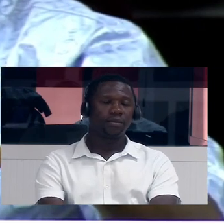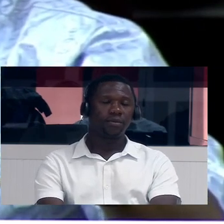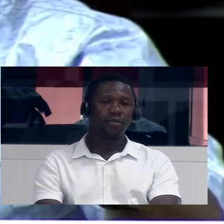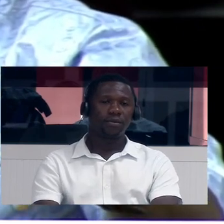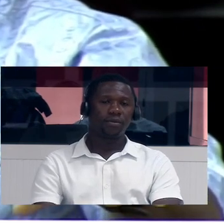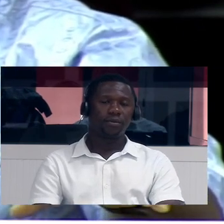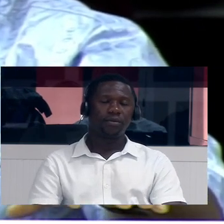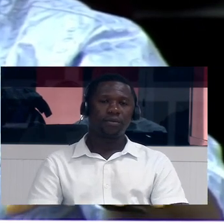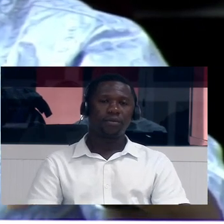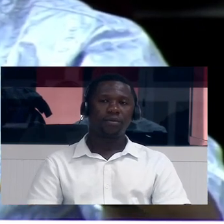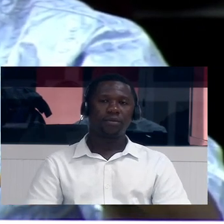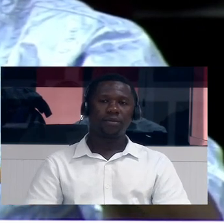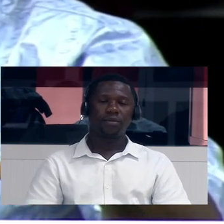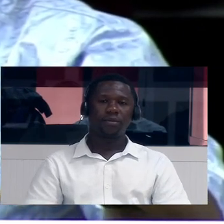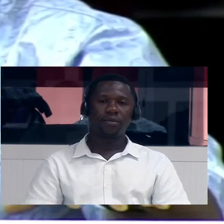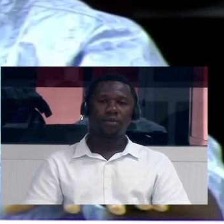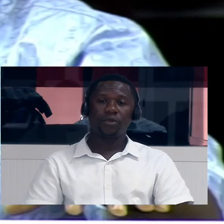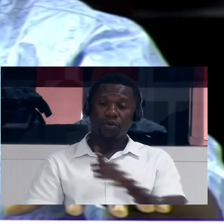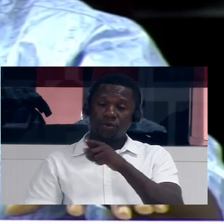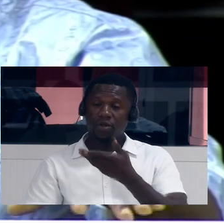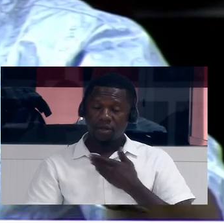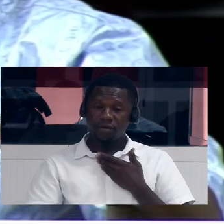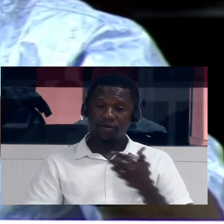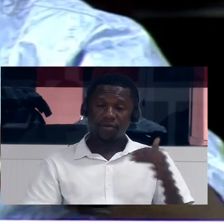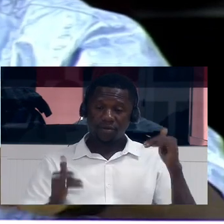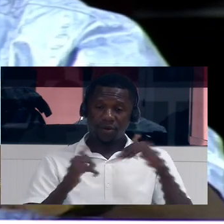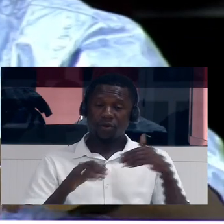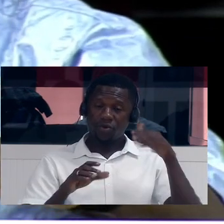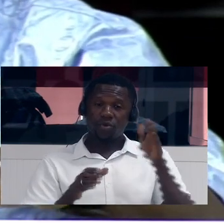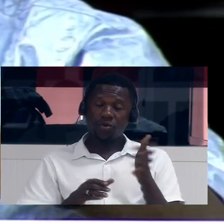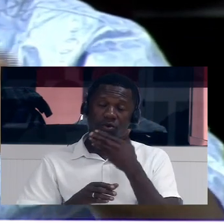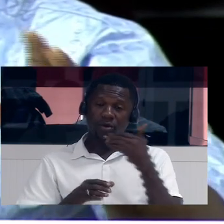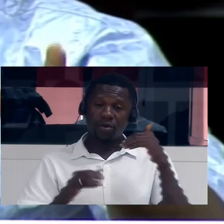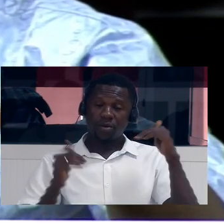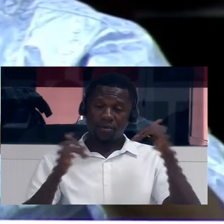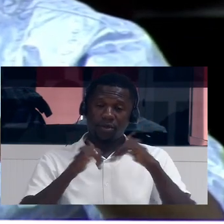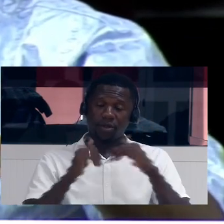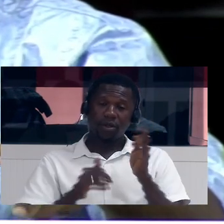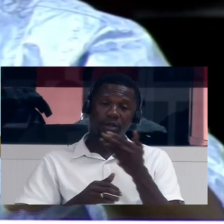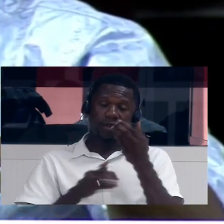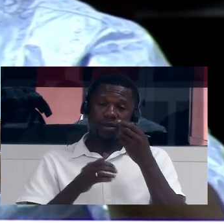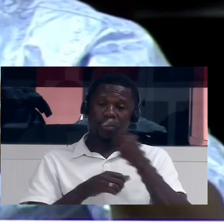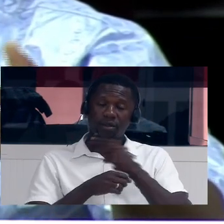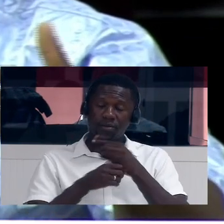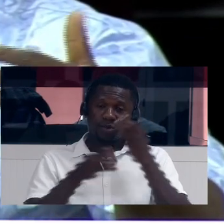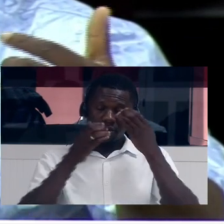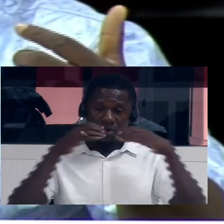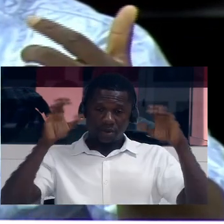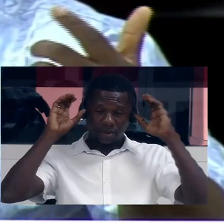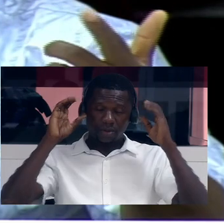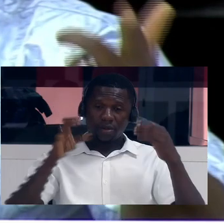Did you attend a meeting at Gambia College comprising of